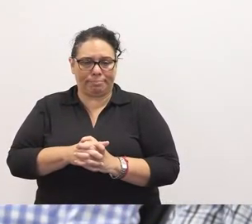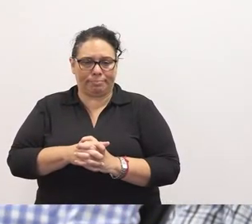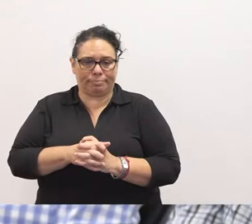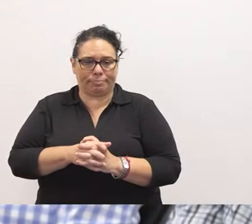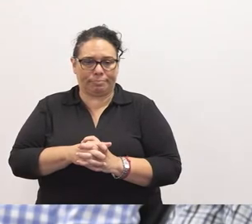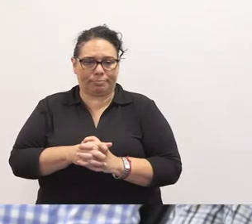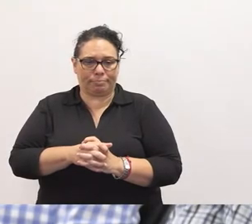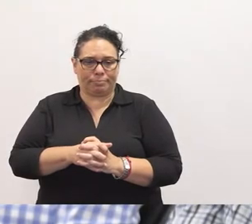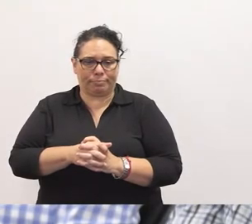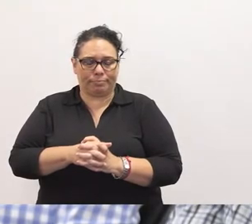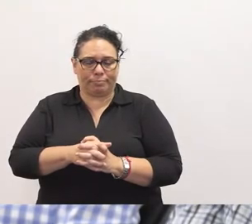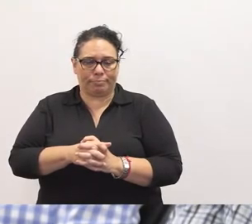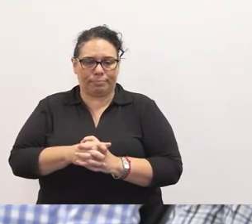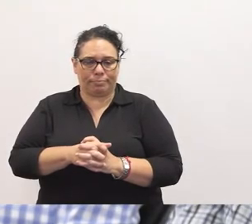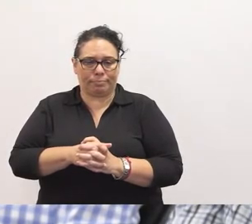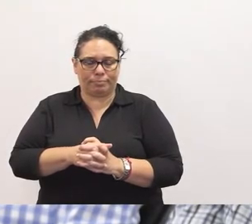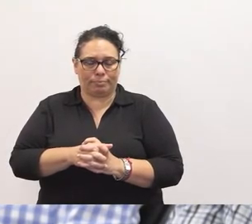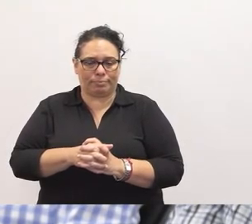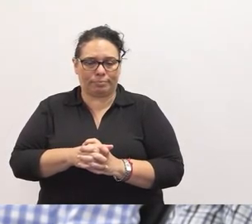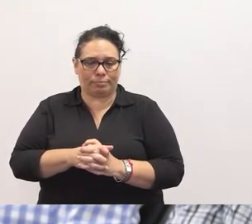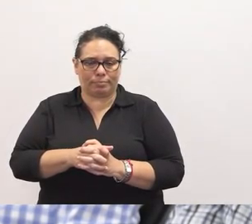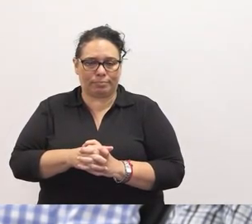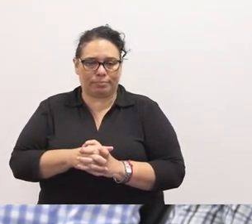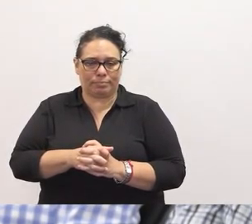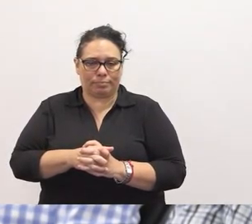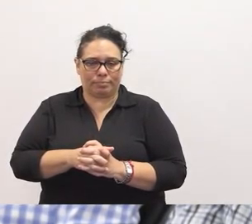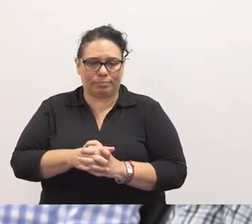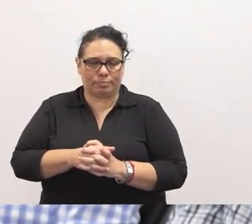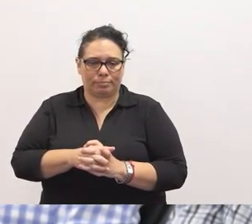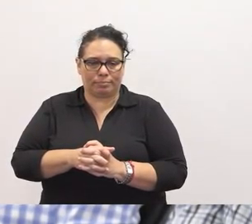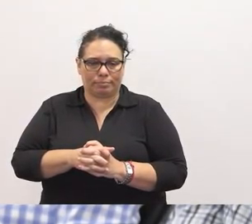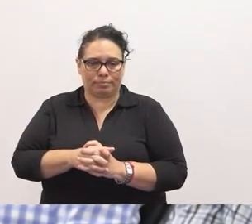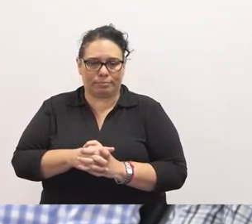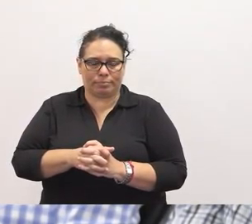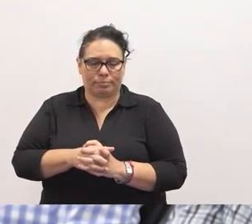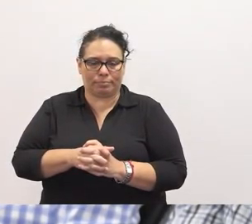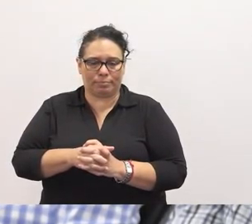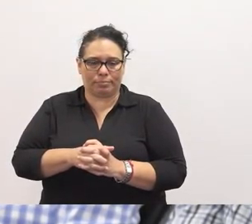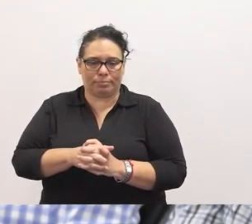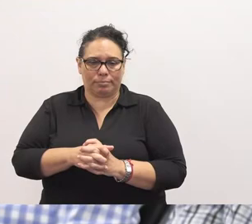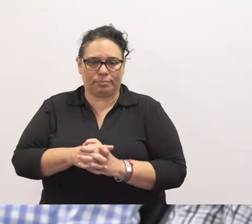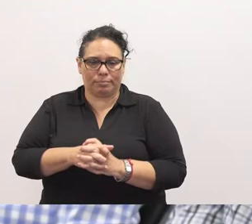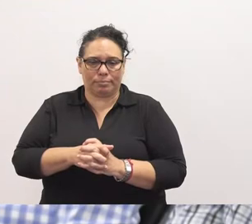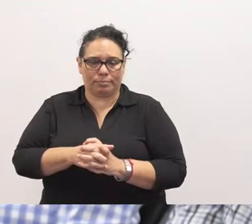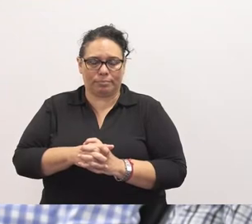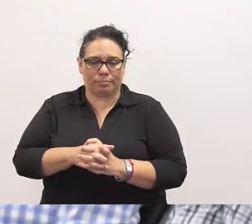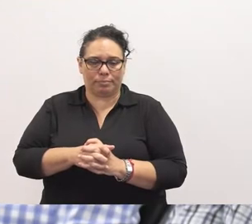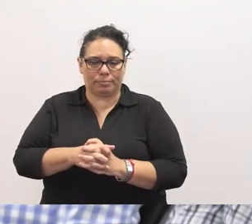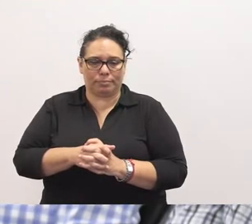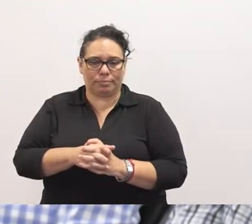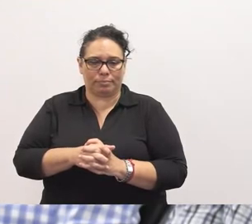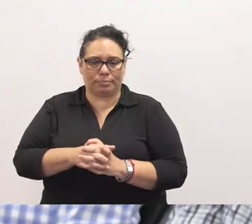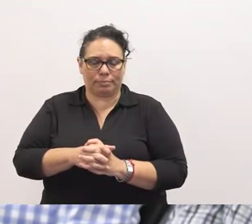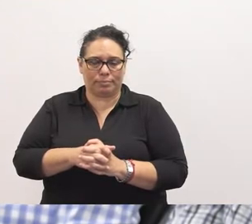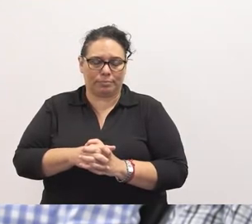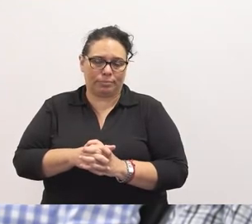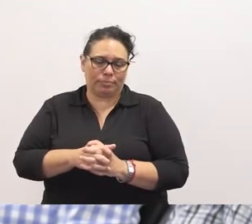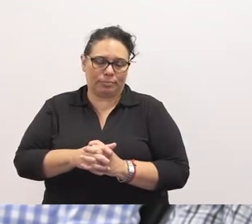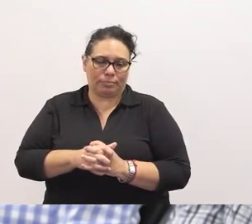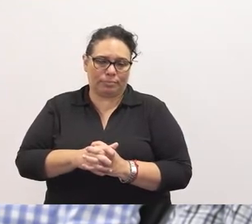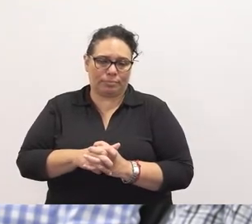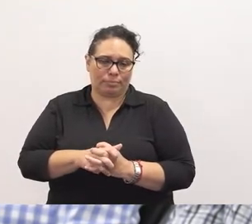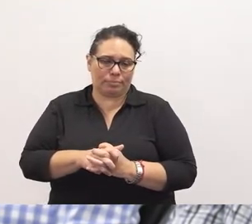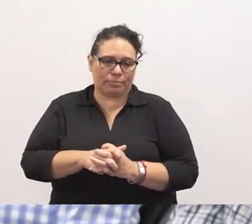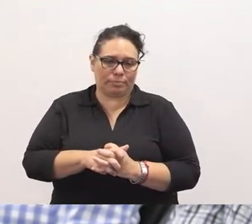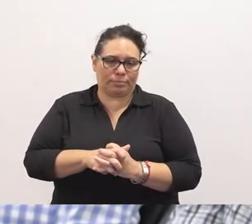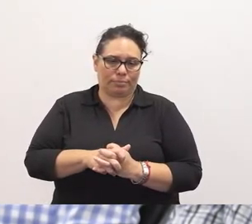Yeung dang haoy pe yeung prakat kamvithi na muoy ka daoy tuk mach ta kamvithi nang lo yang mach